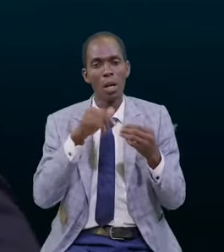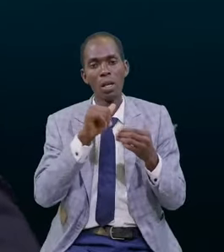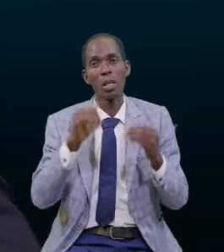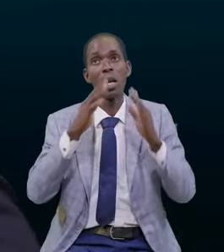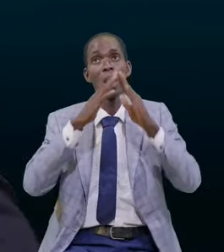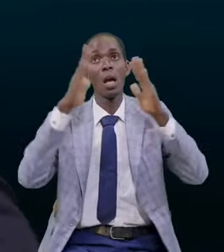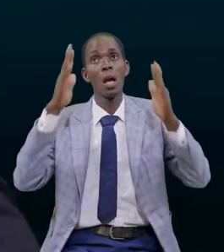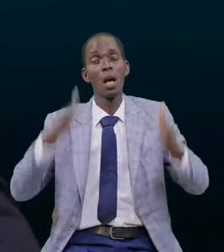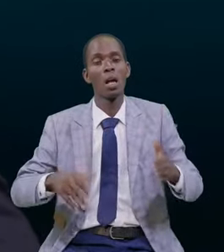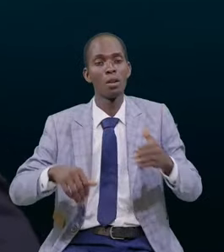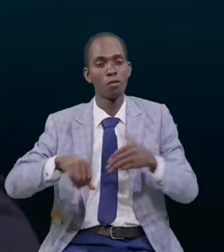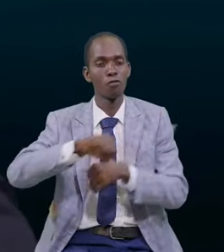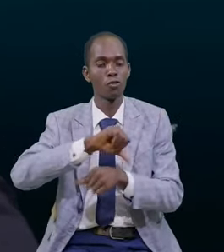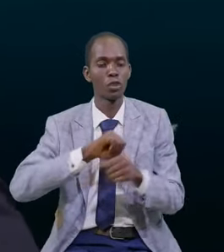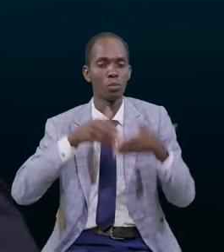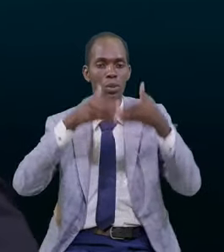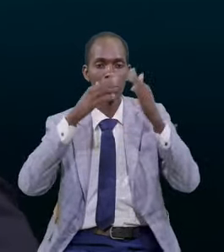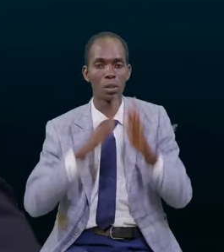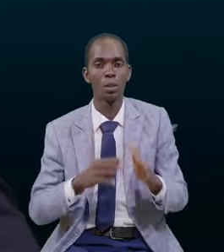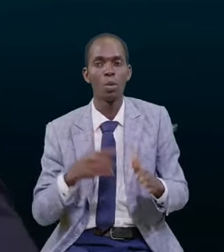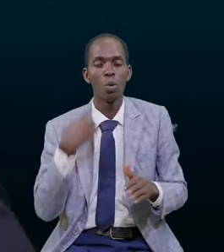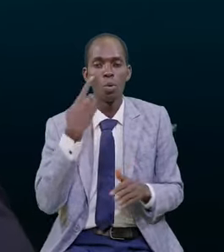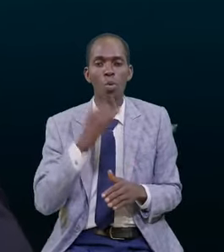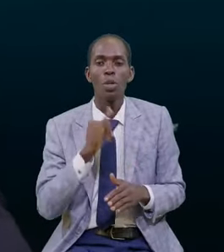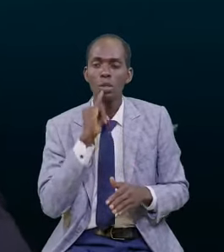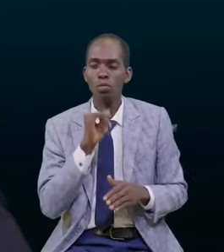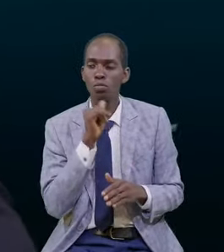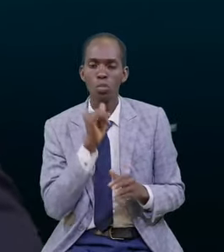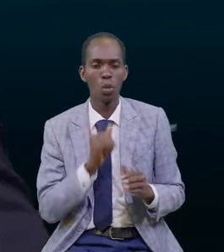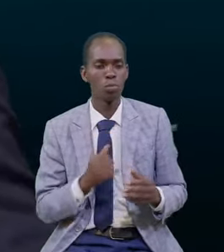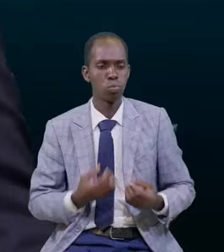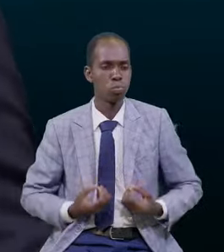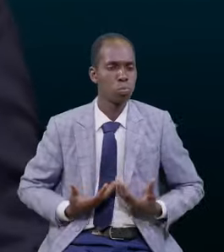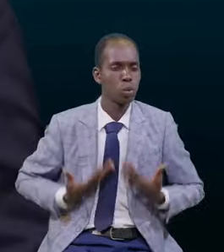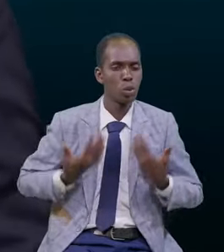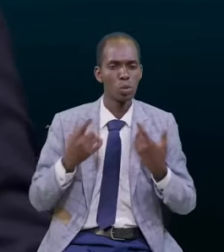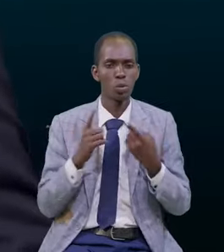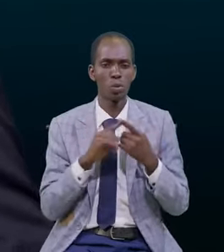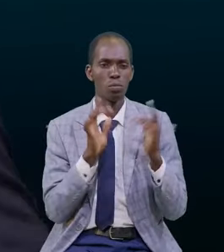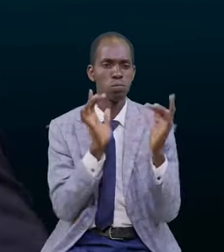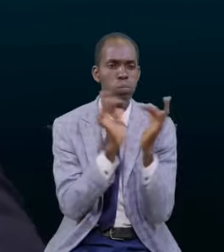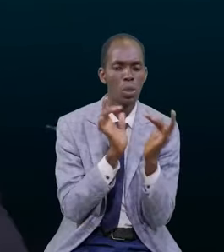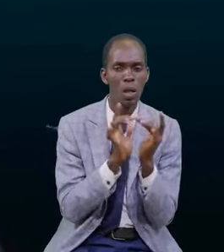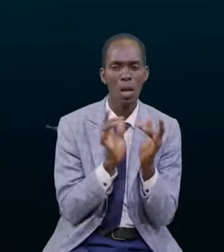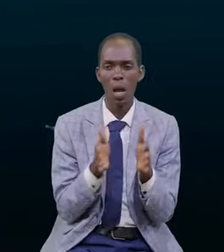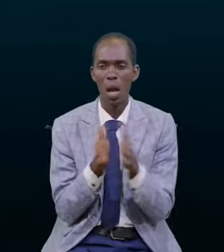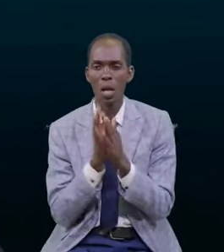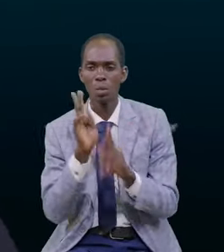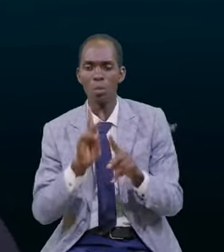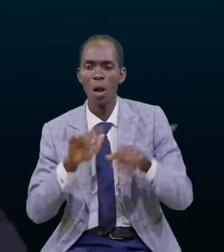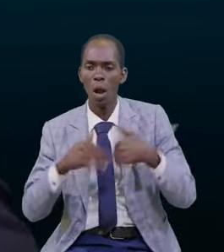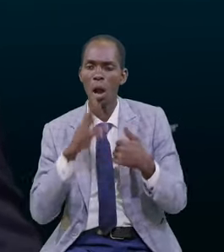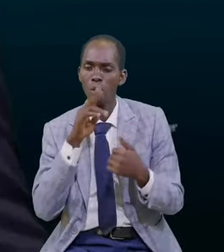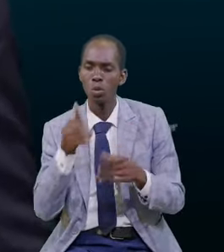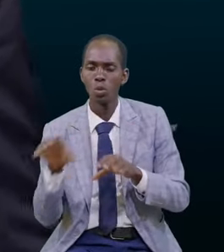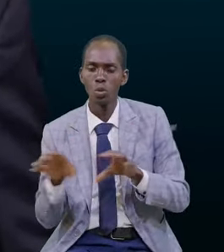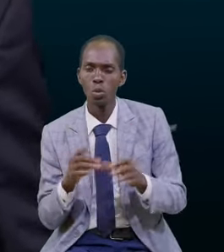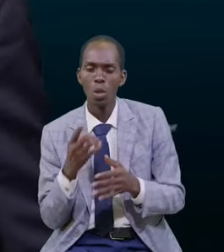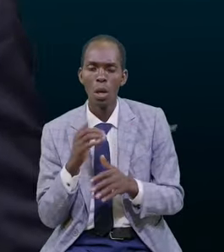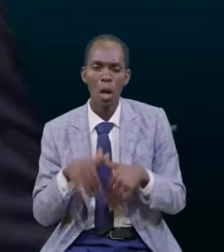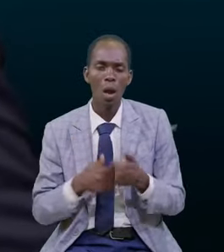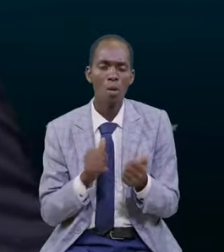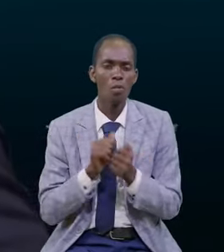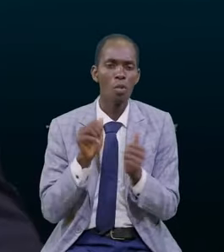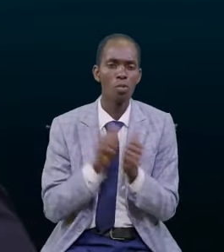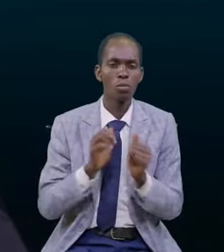bothered about getting in touch with anybody to even find out about their welfare and things like that and he saying this house Fellowship of 15